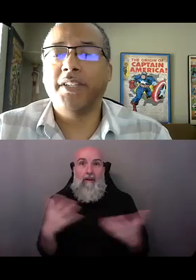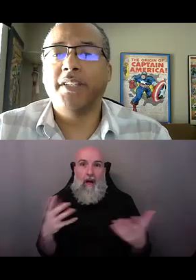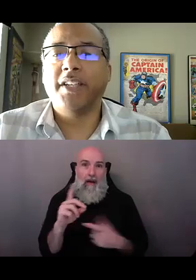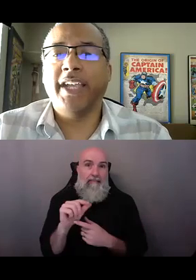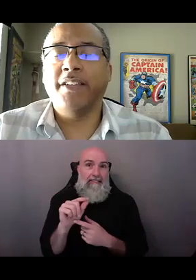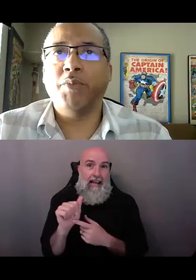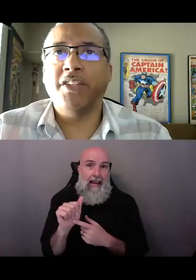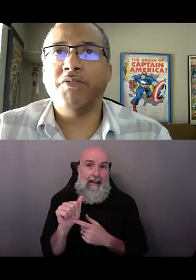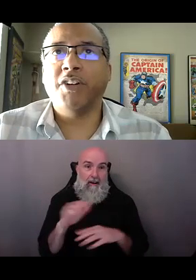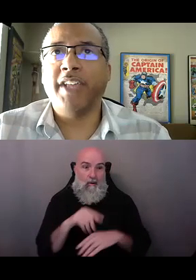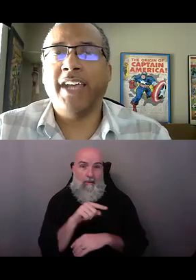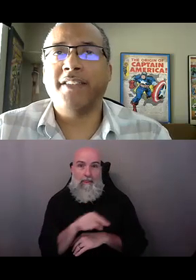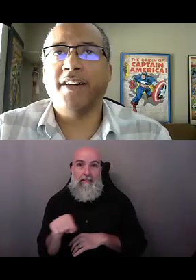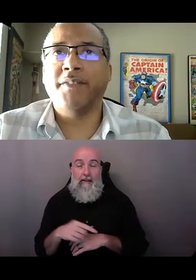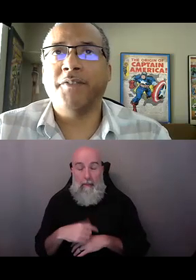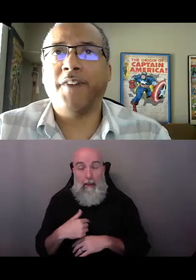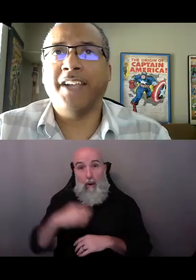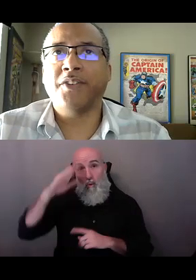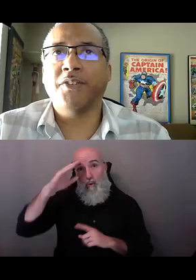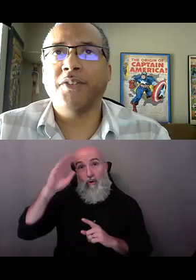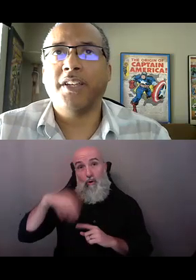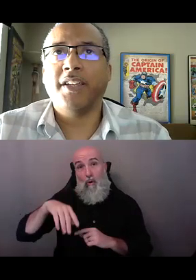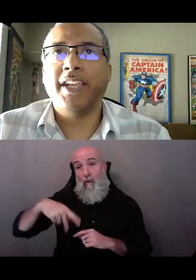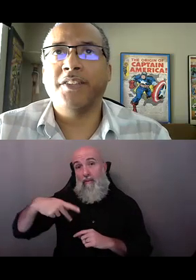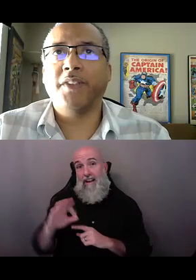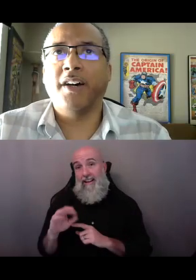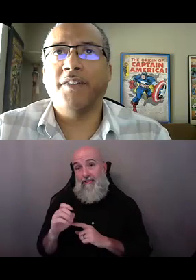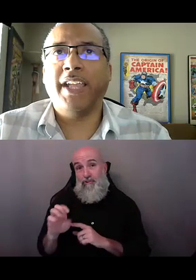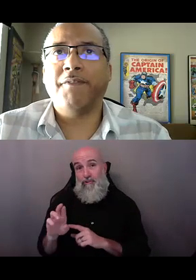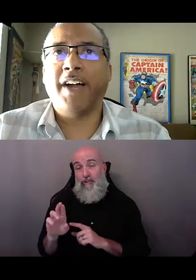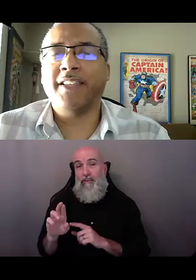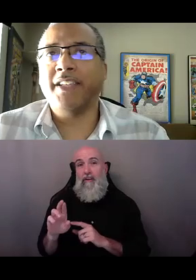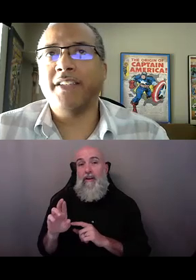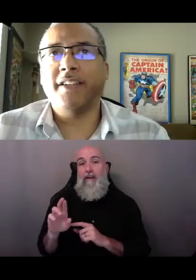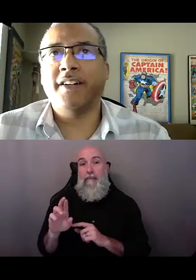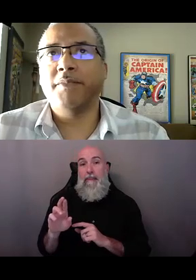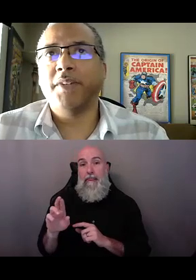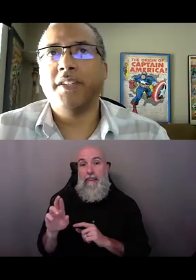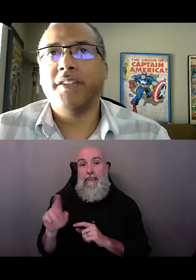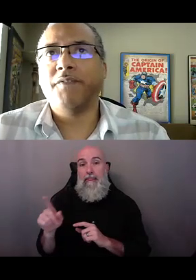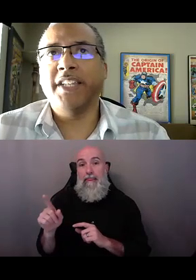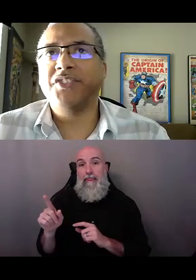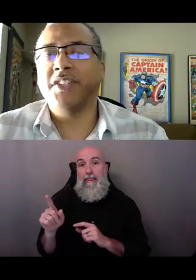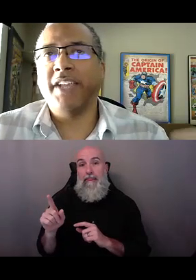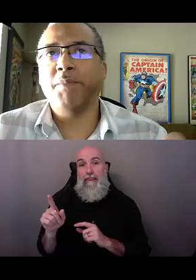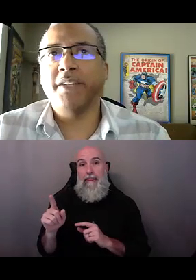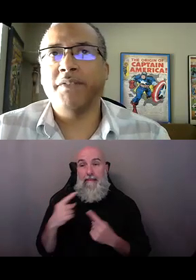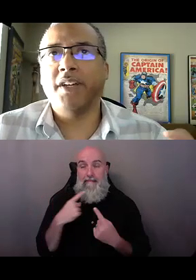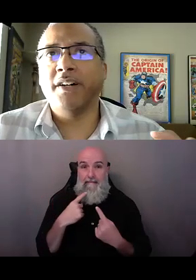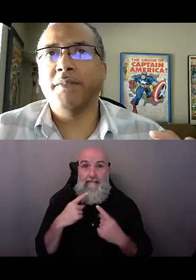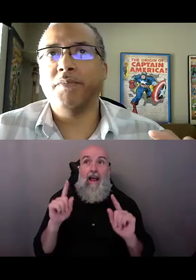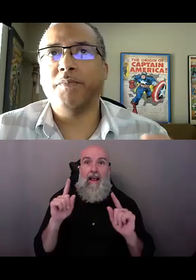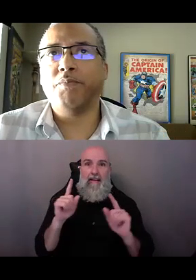them. And we do know that the Pfizer has, they finally finished and they've